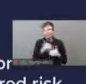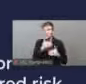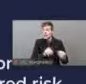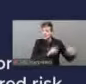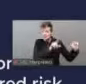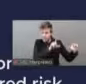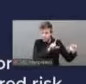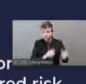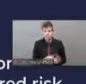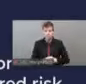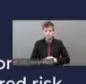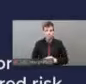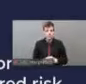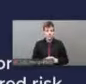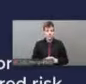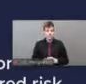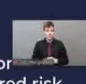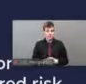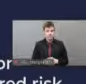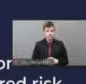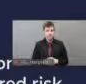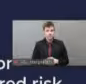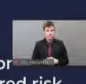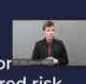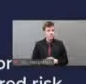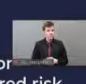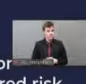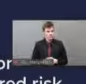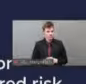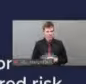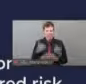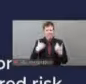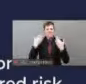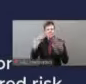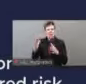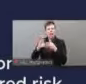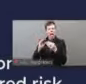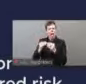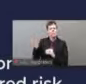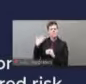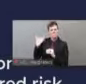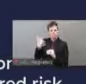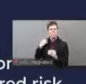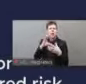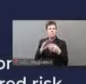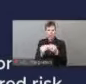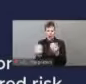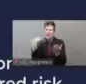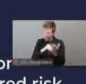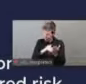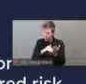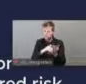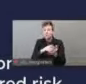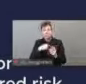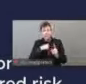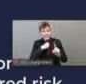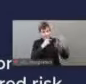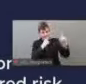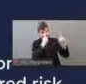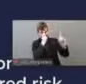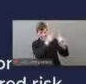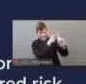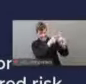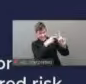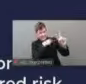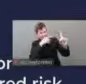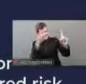All right, so I've talked about this. We are on the road to recovery. This is exactly where we deserve to be given our hard